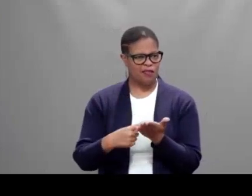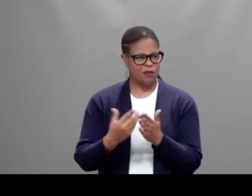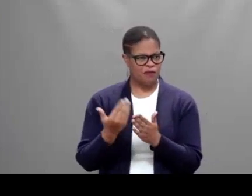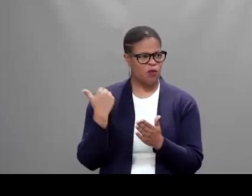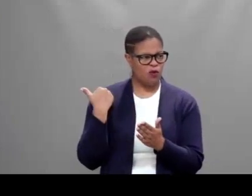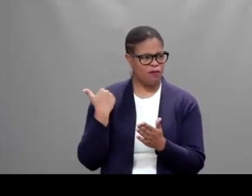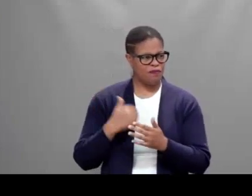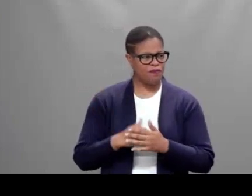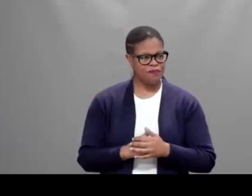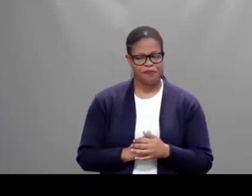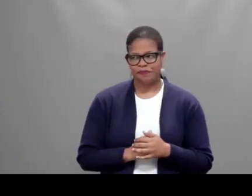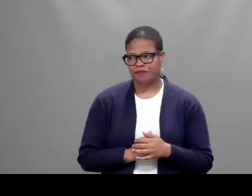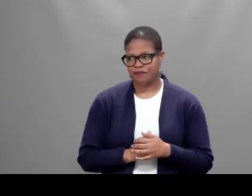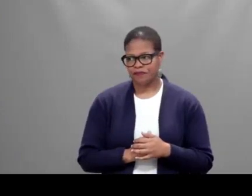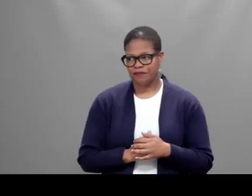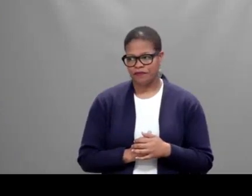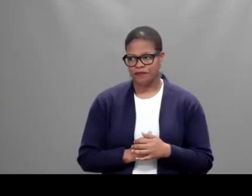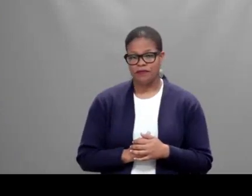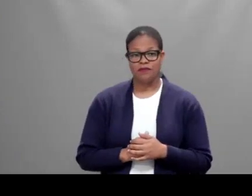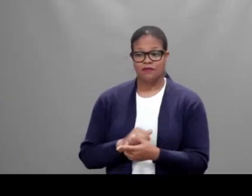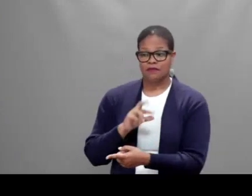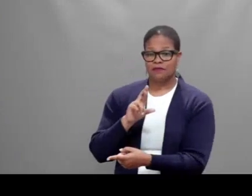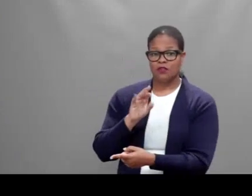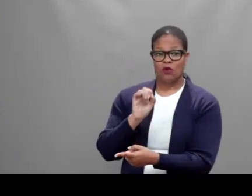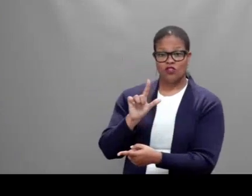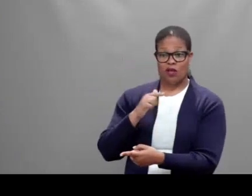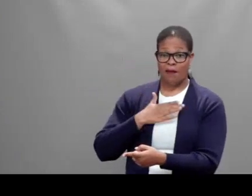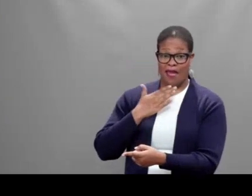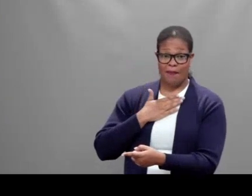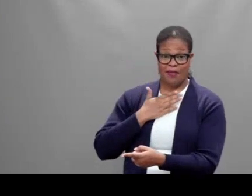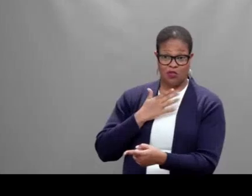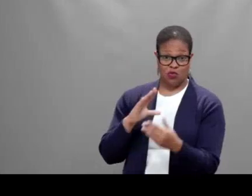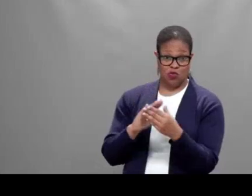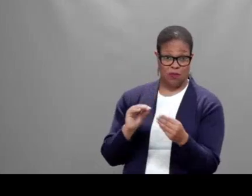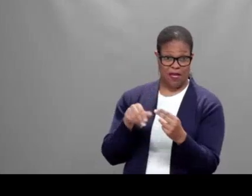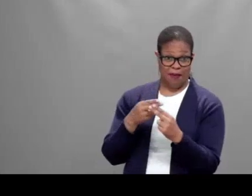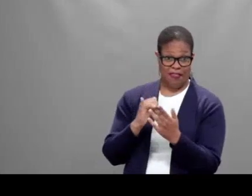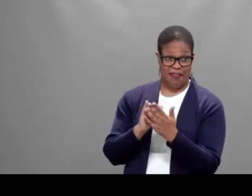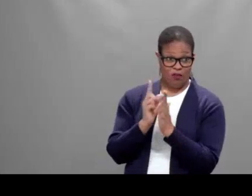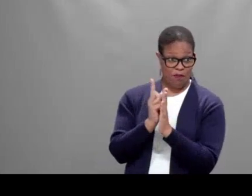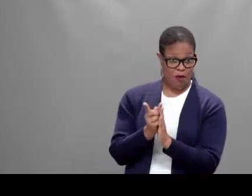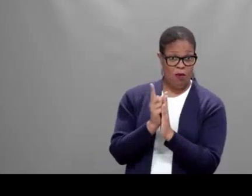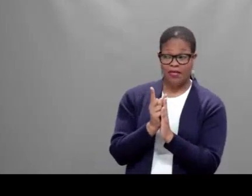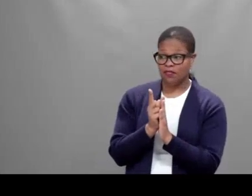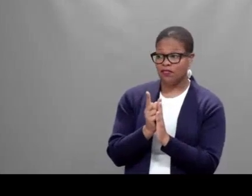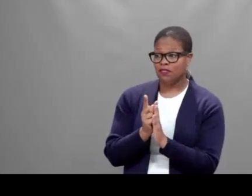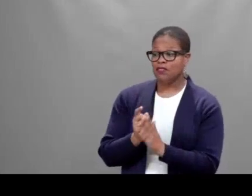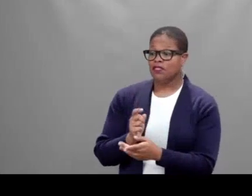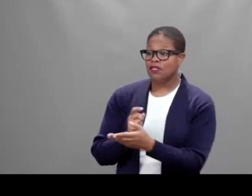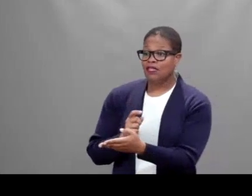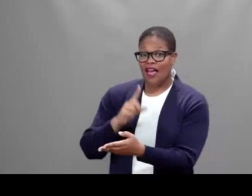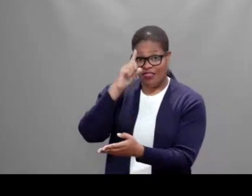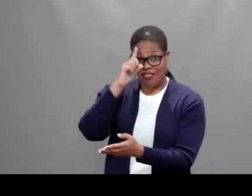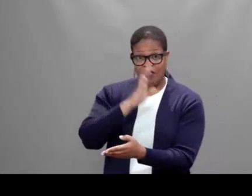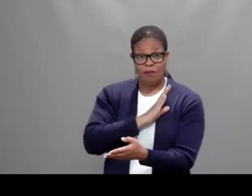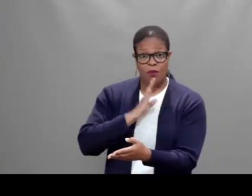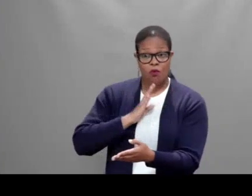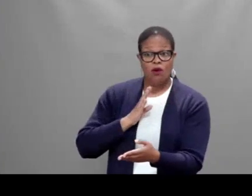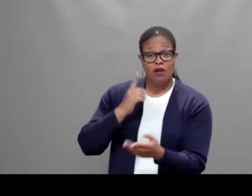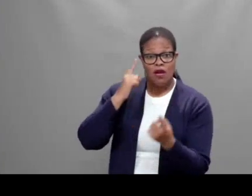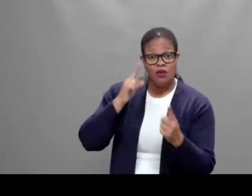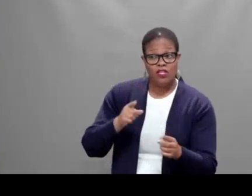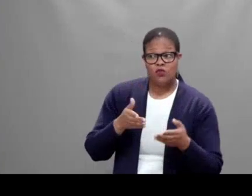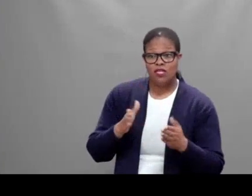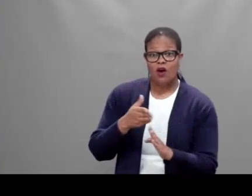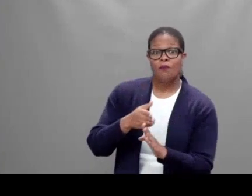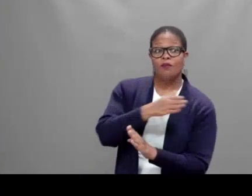past. Yes. I'm happy to speak about that Okay. momentarily. I think the board had agreed to allow your